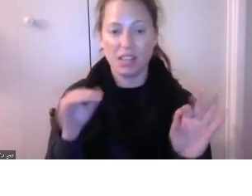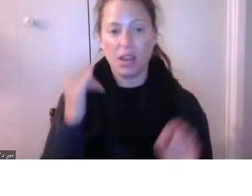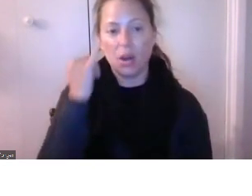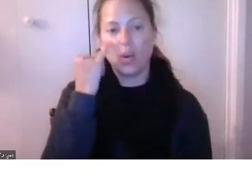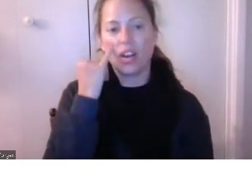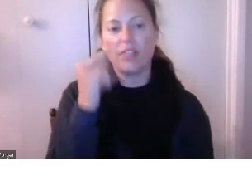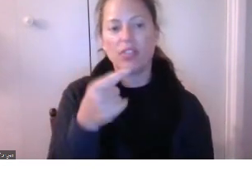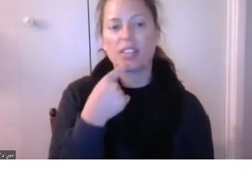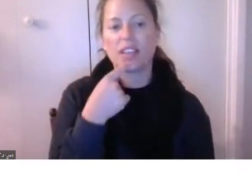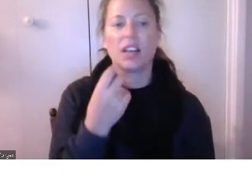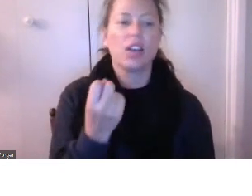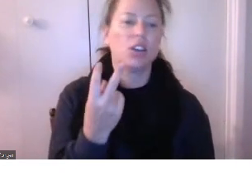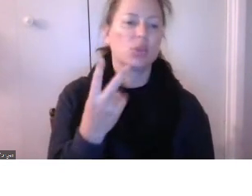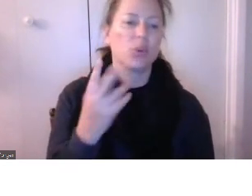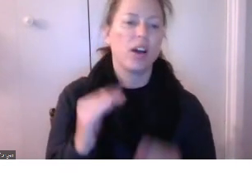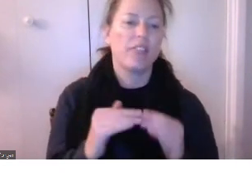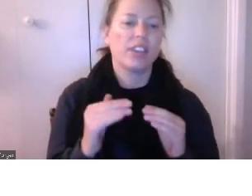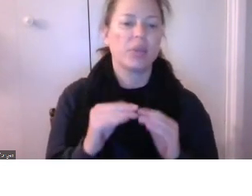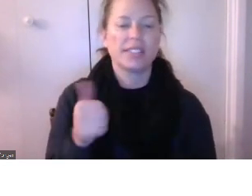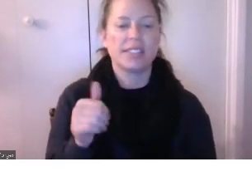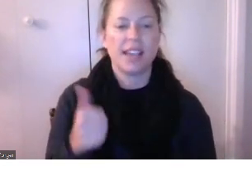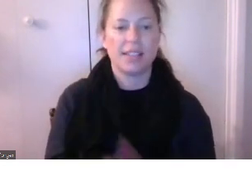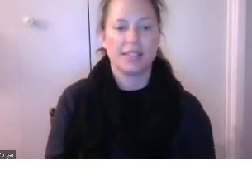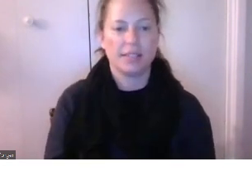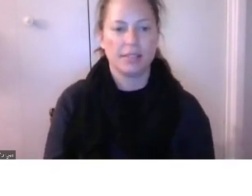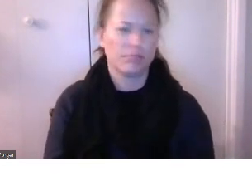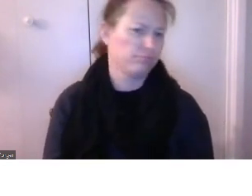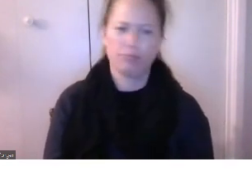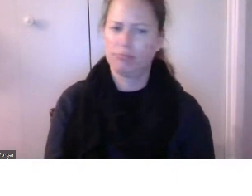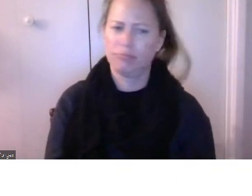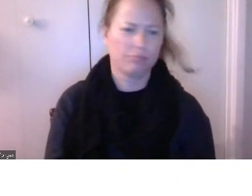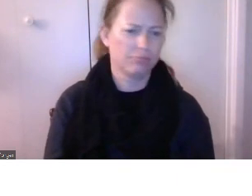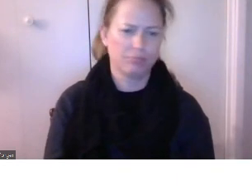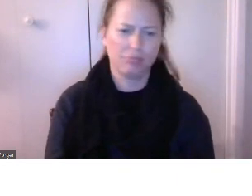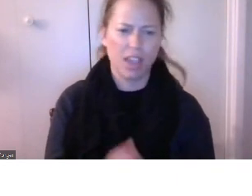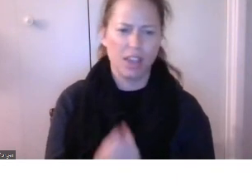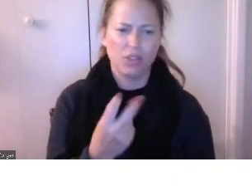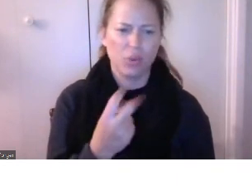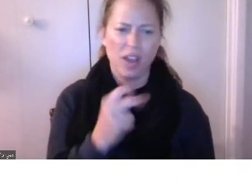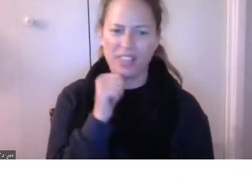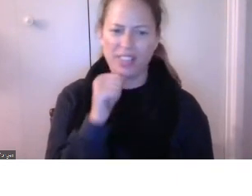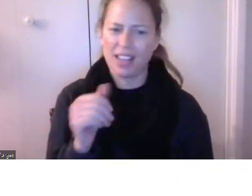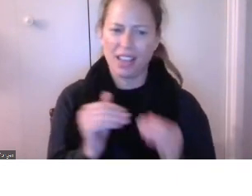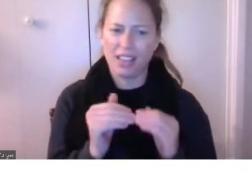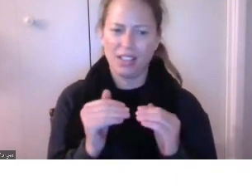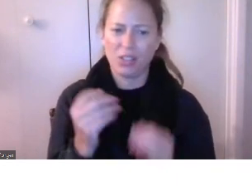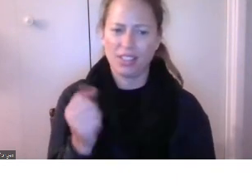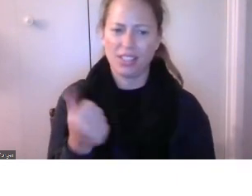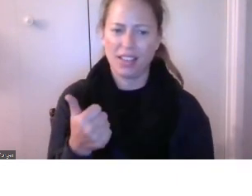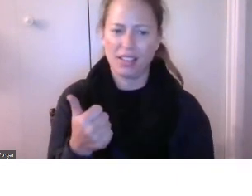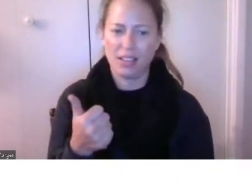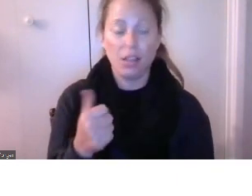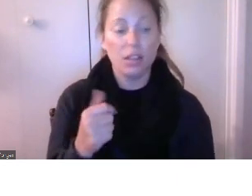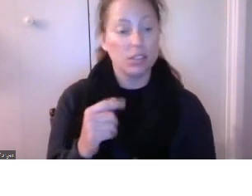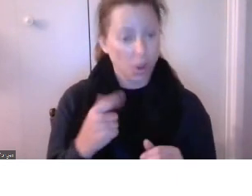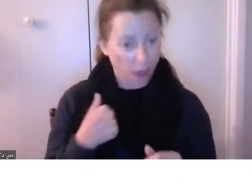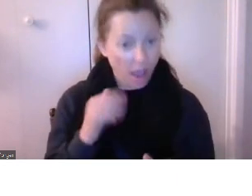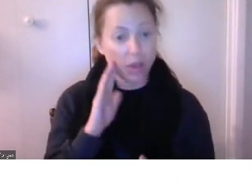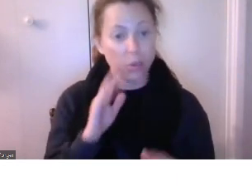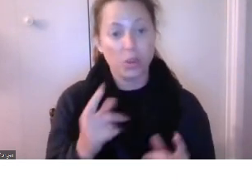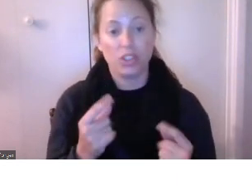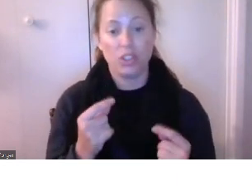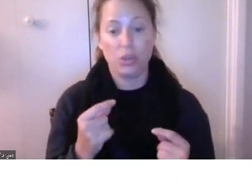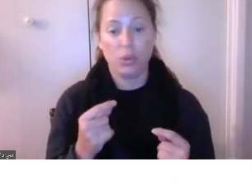said, okay, 12 equals 10. 12 does not equal 10. So the first thing I would do if you got something like